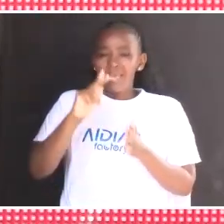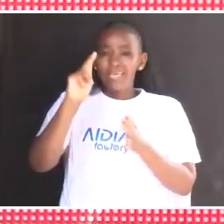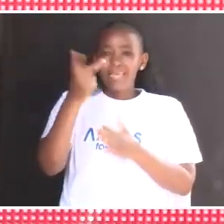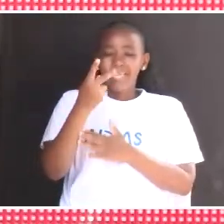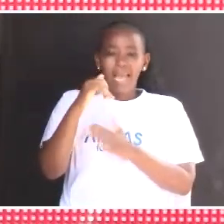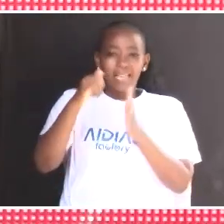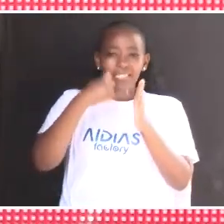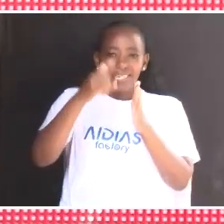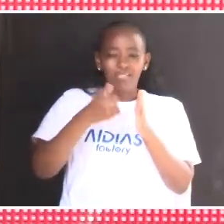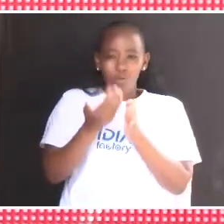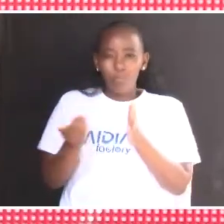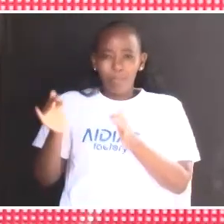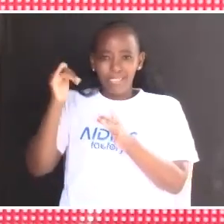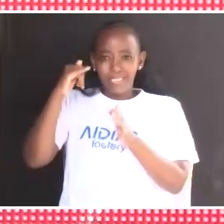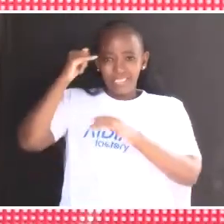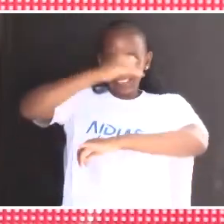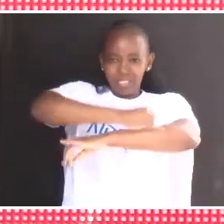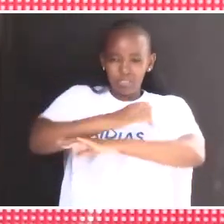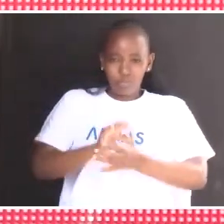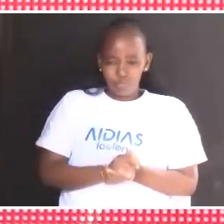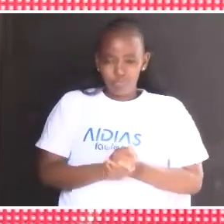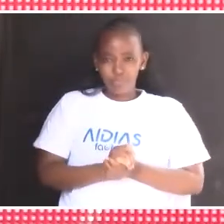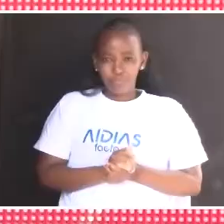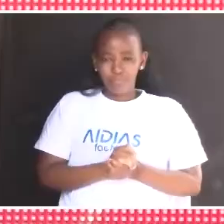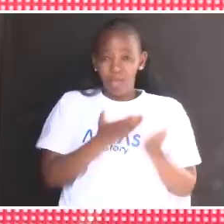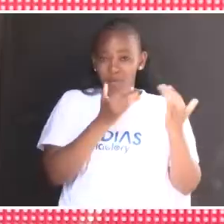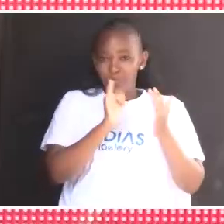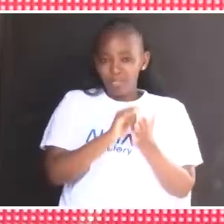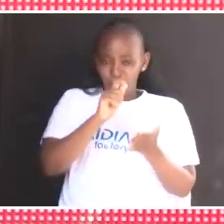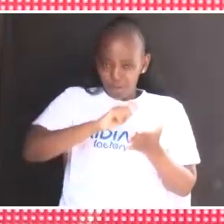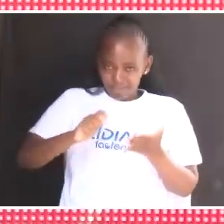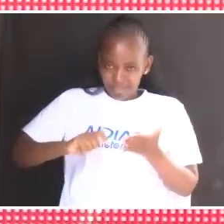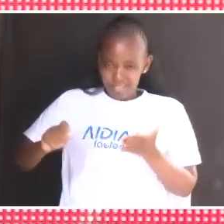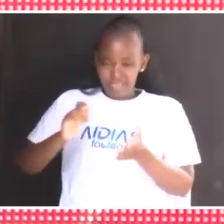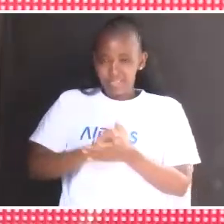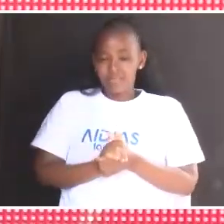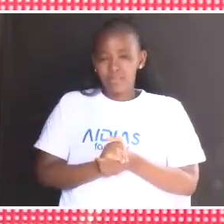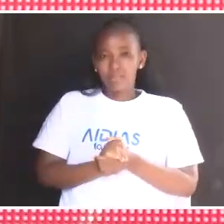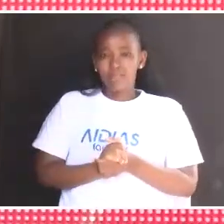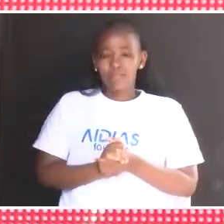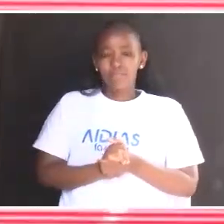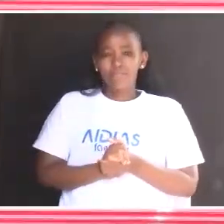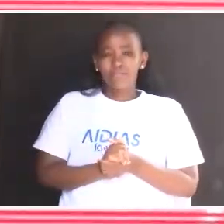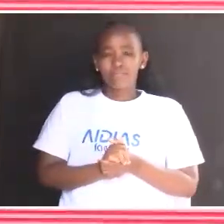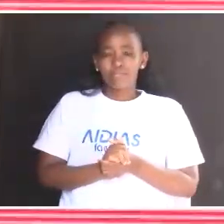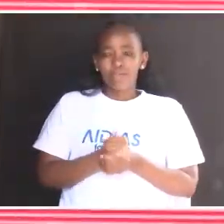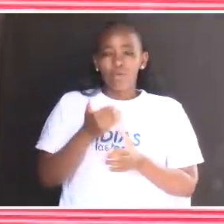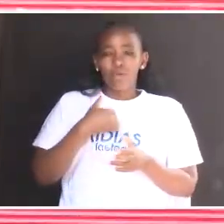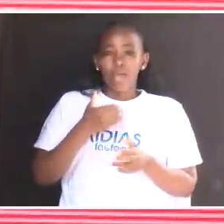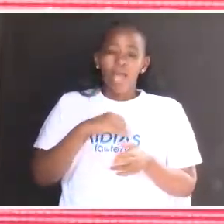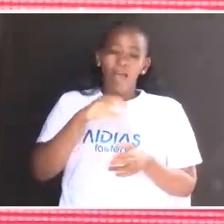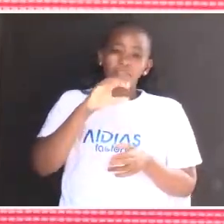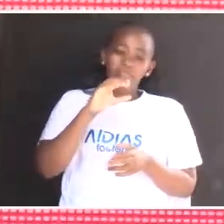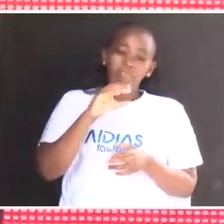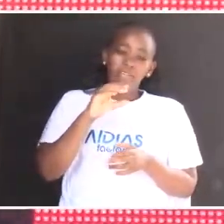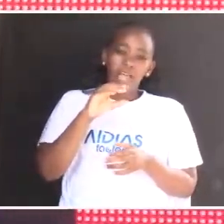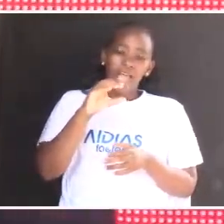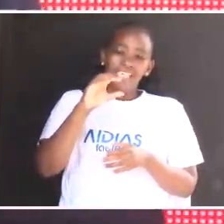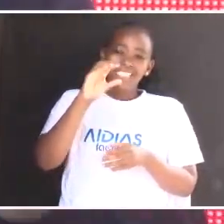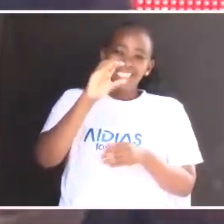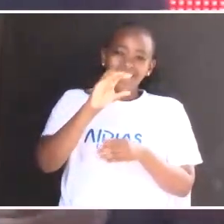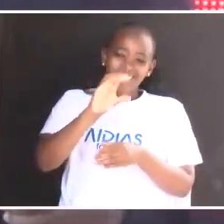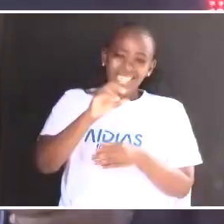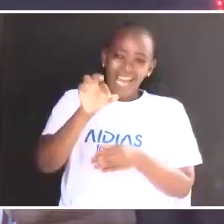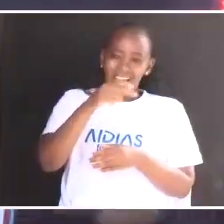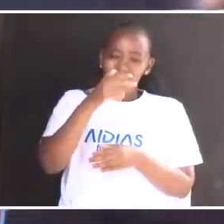Property Institute, KIPI. Alafu mnaandika because I know most of you have trademarks. Umesikia trademarks kama Churchill Show. Churchill is a